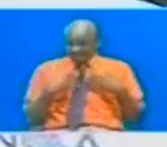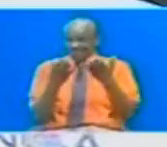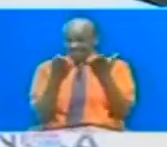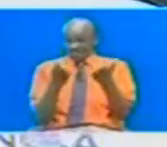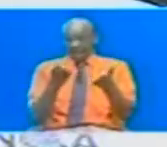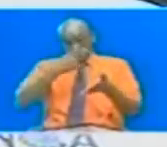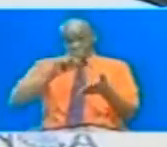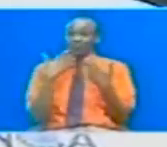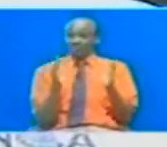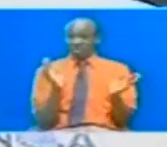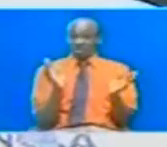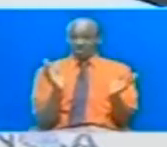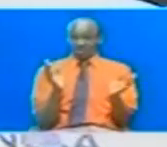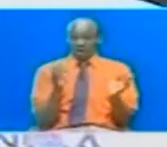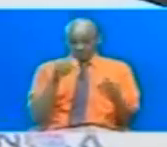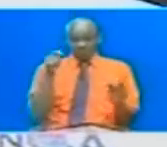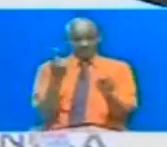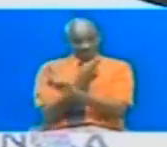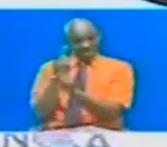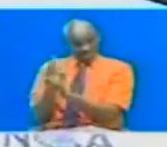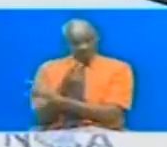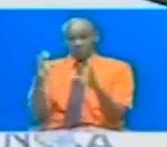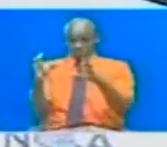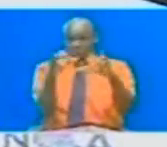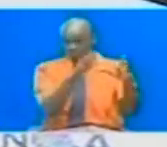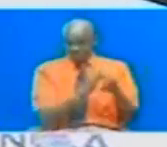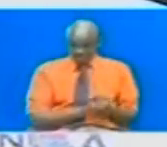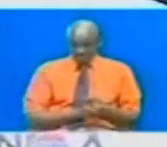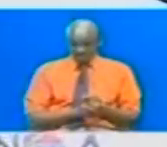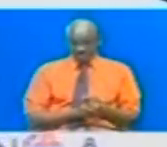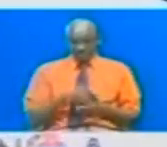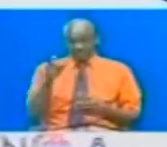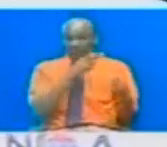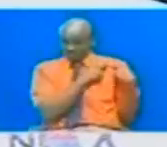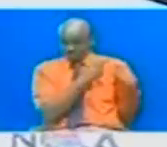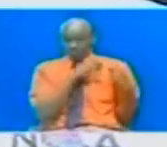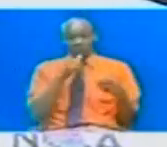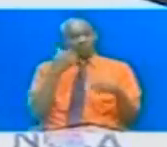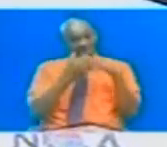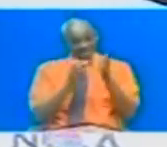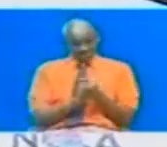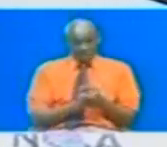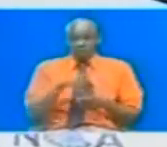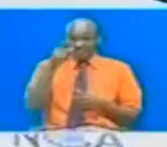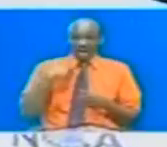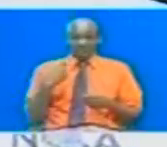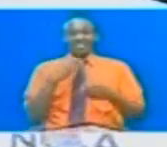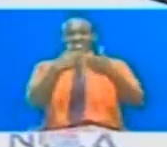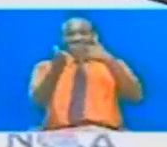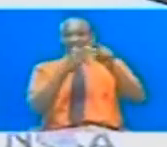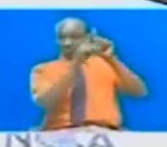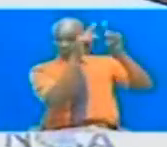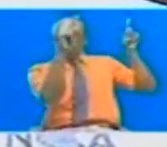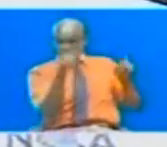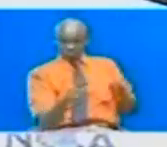are approved by various agencies, the ones in under construction? Do we have a signboard that is